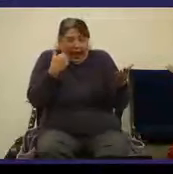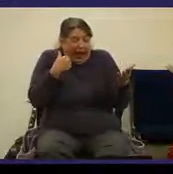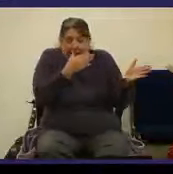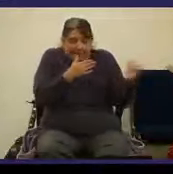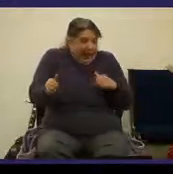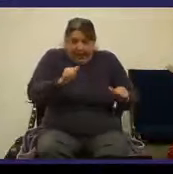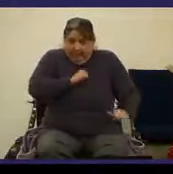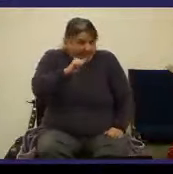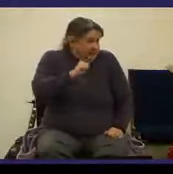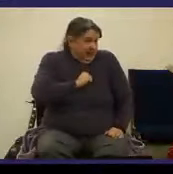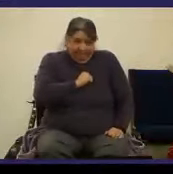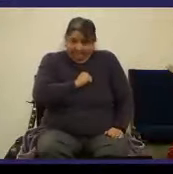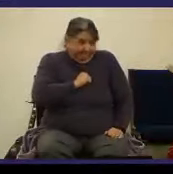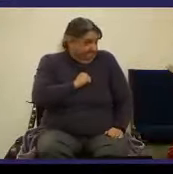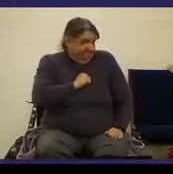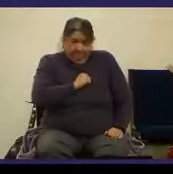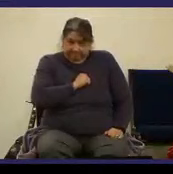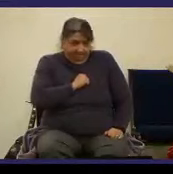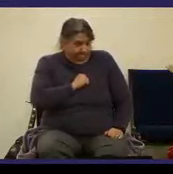undetected,